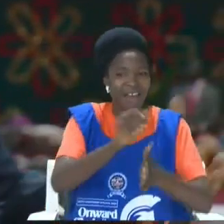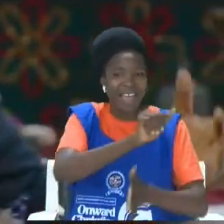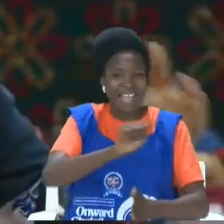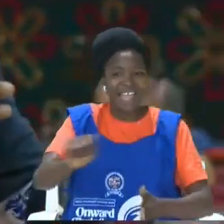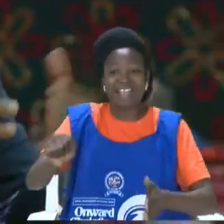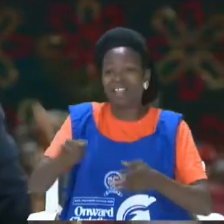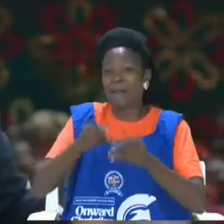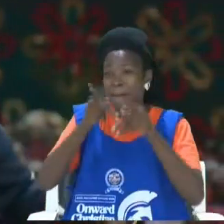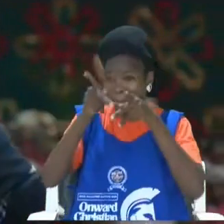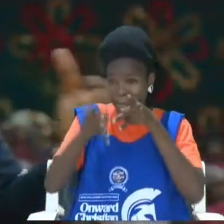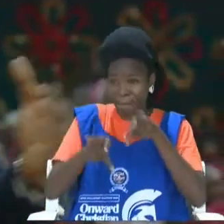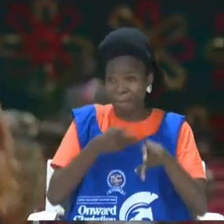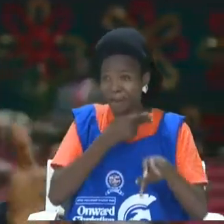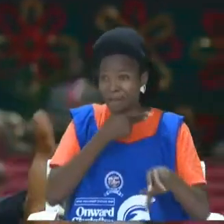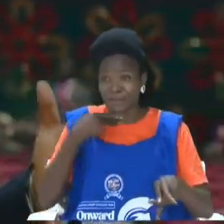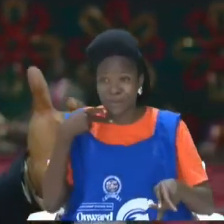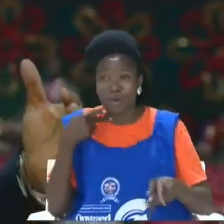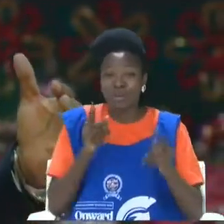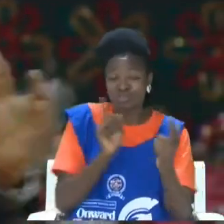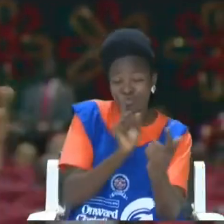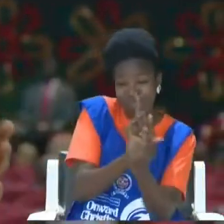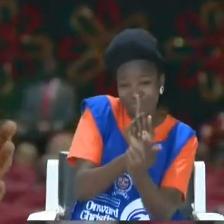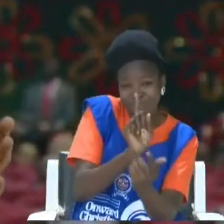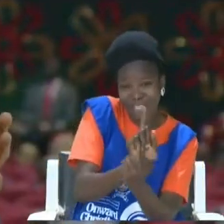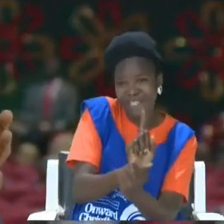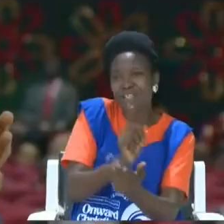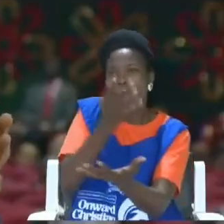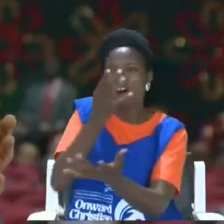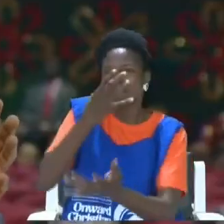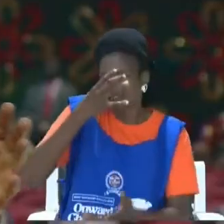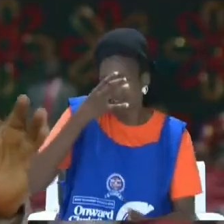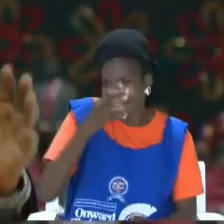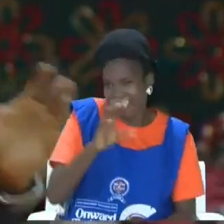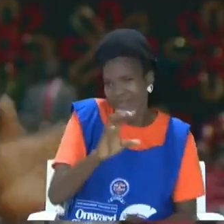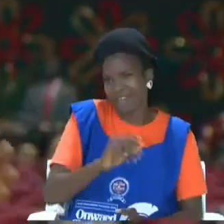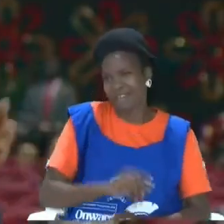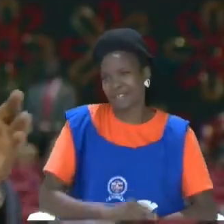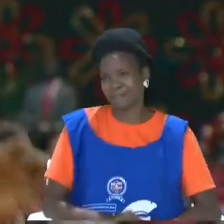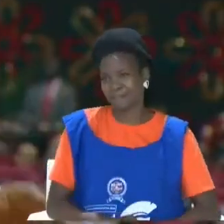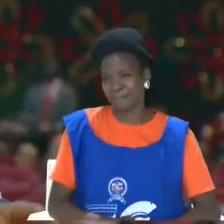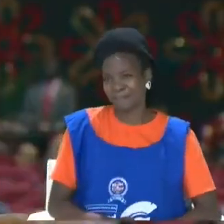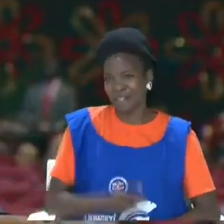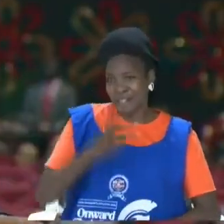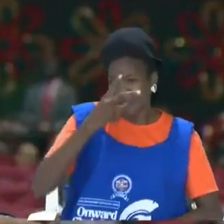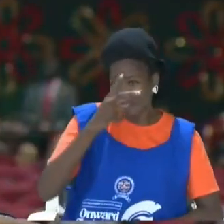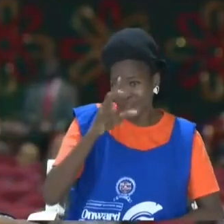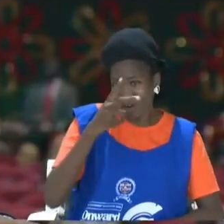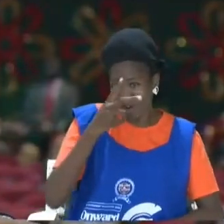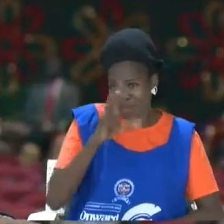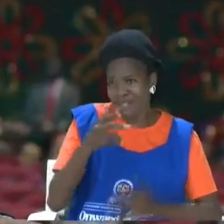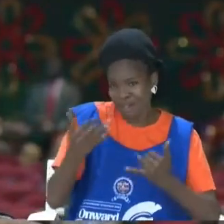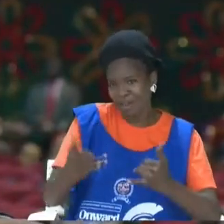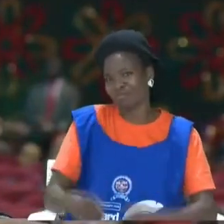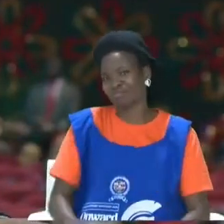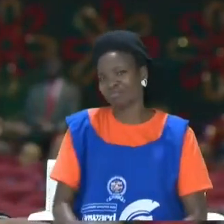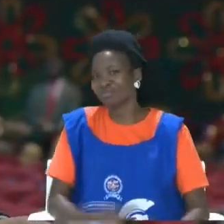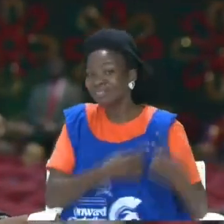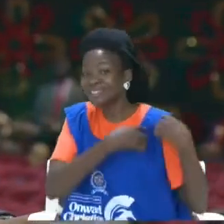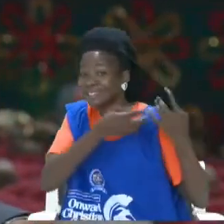civilian to be meeting with condemned criminals in the courtyard of the prison.